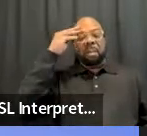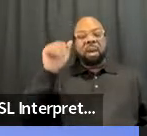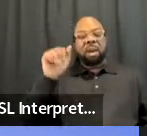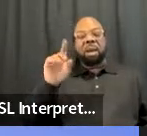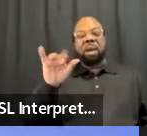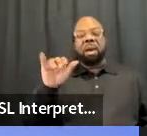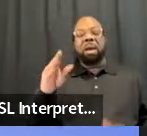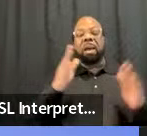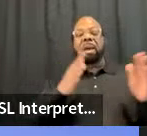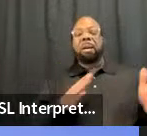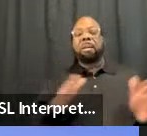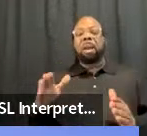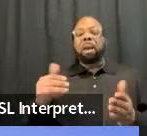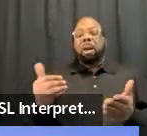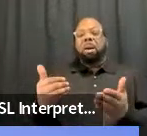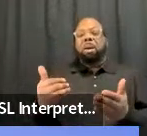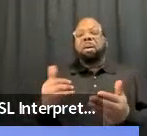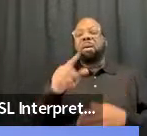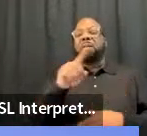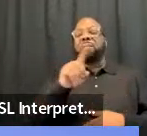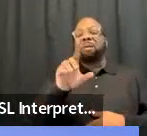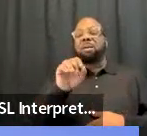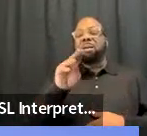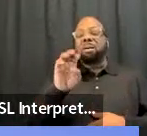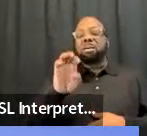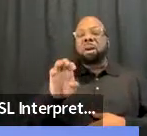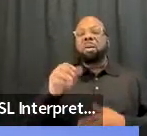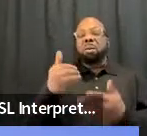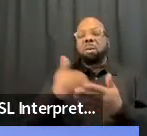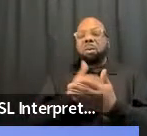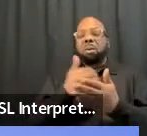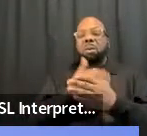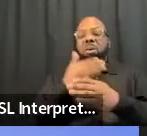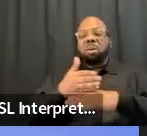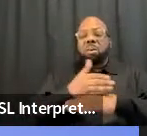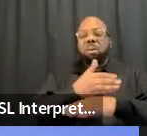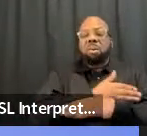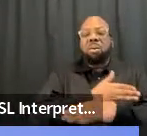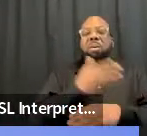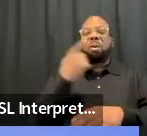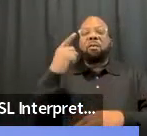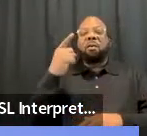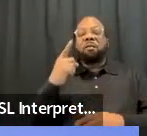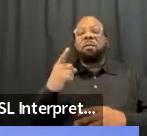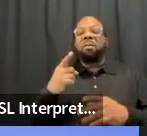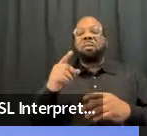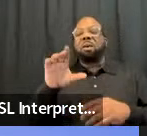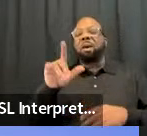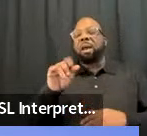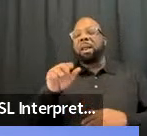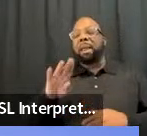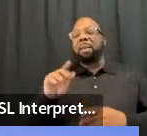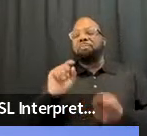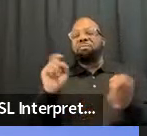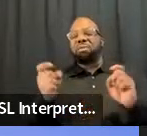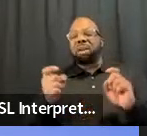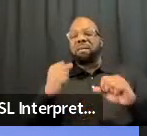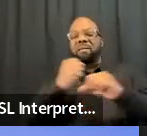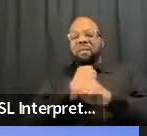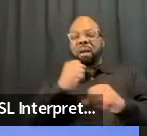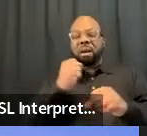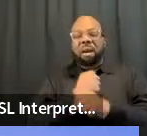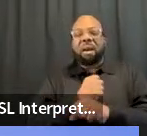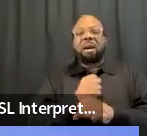to modernize our zoning codes in several ways to fight climate change. Our proposal will make it easier and ultimately